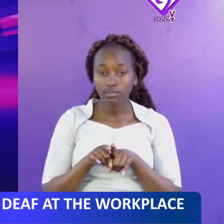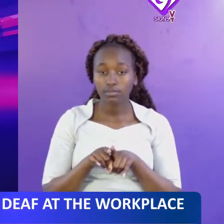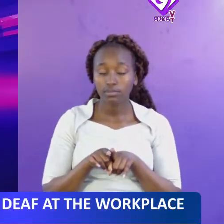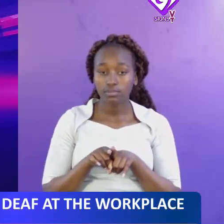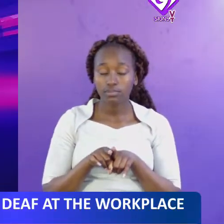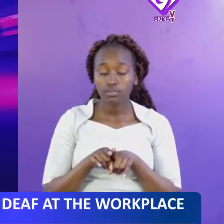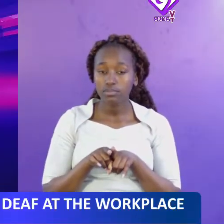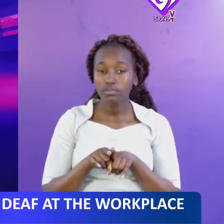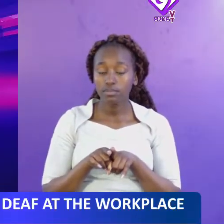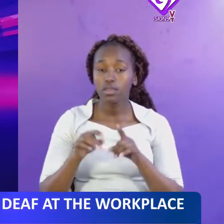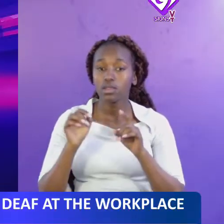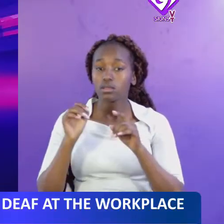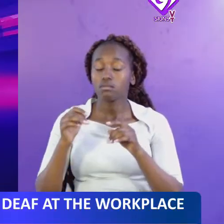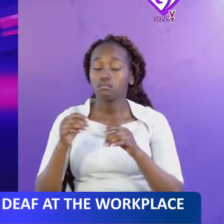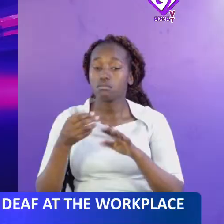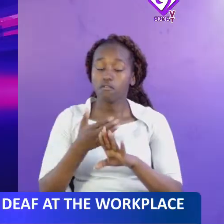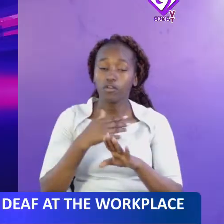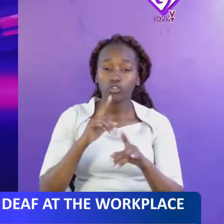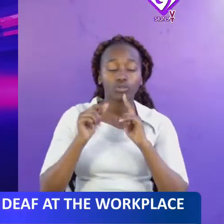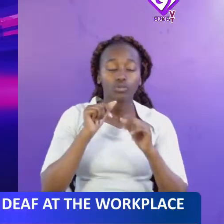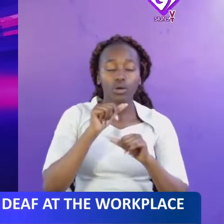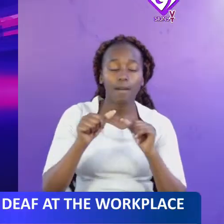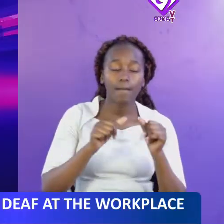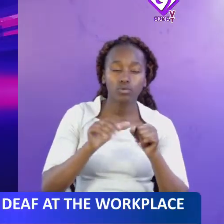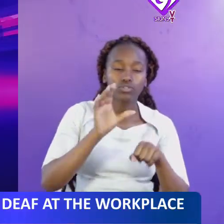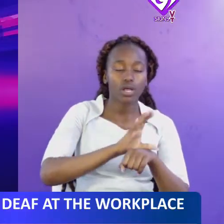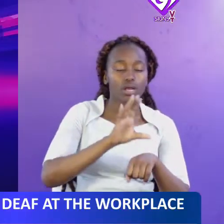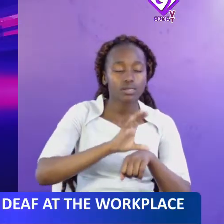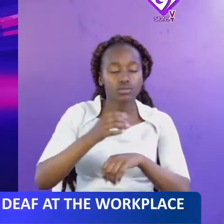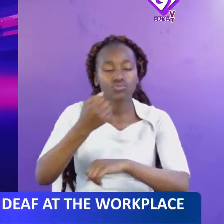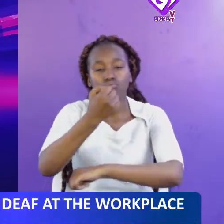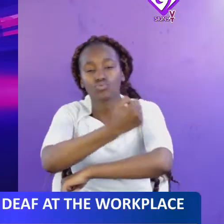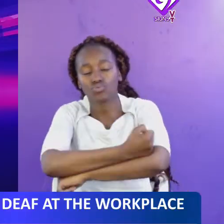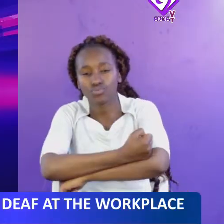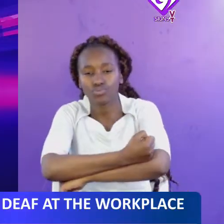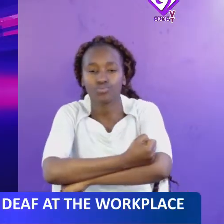spoken about churches, you've spoken about schools, and you've spoken about